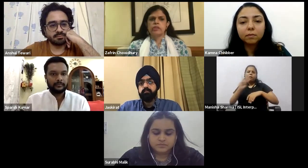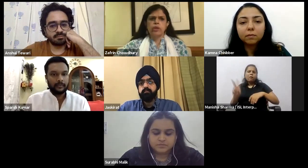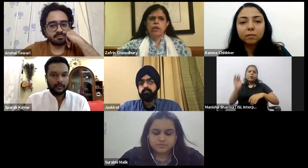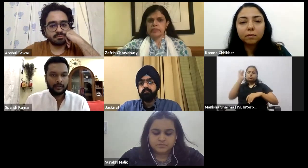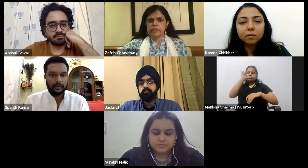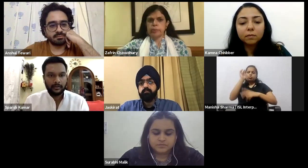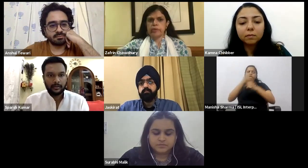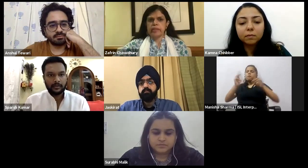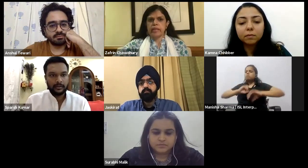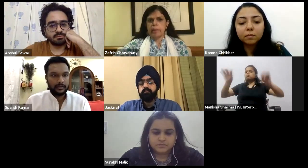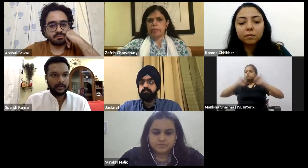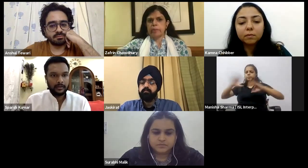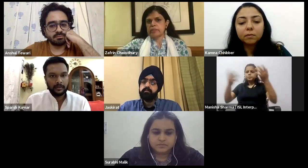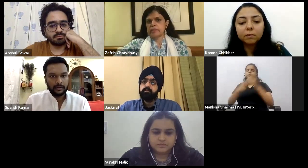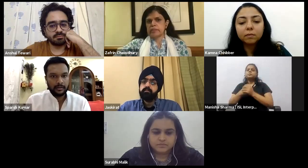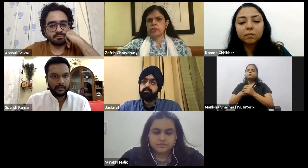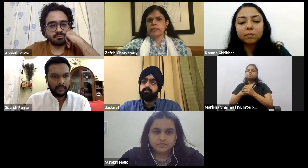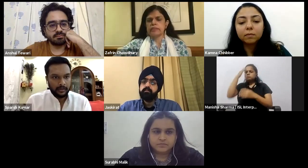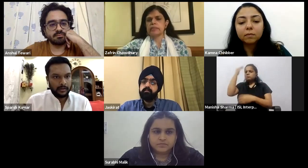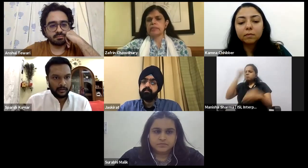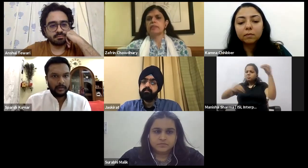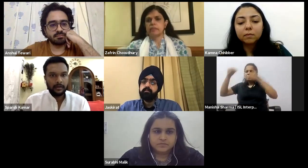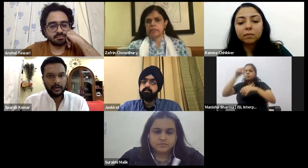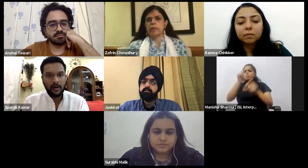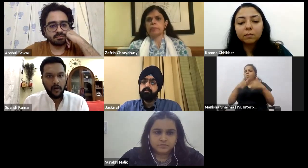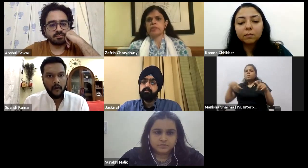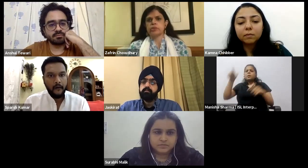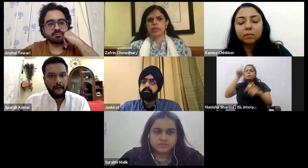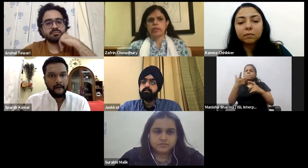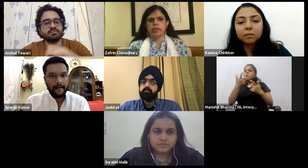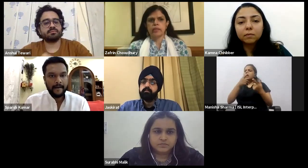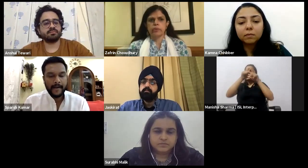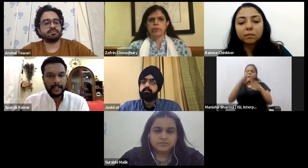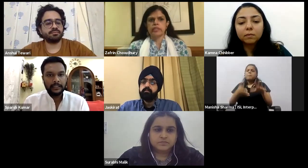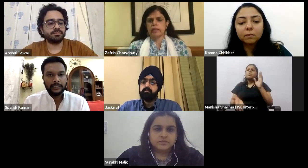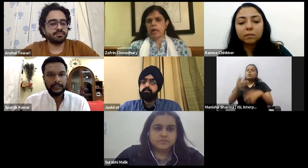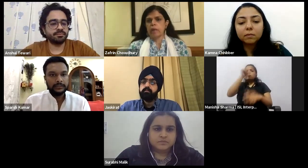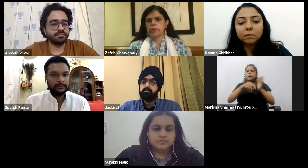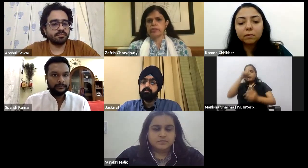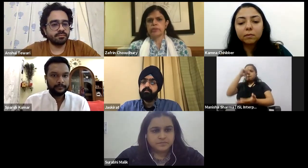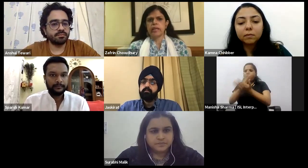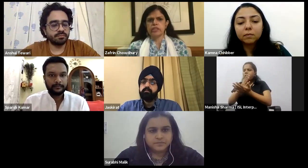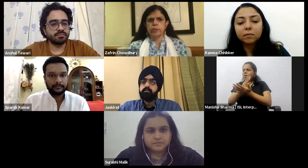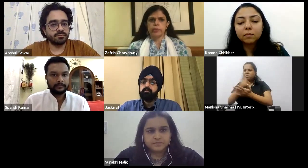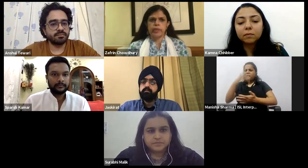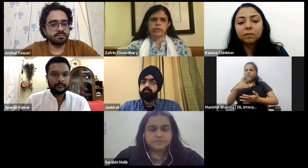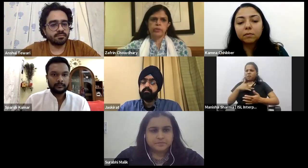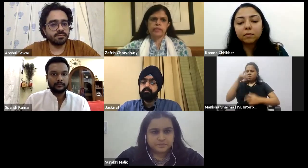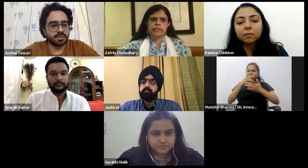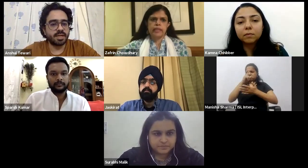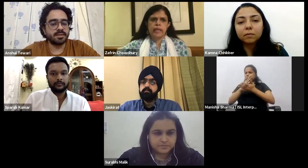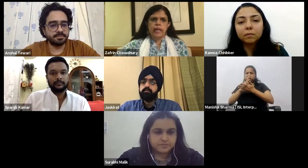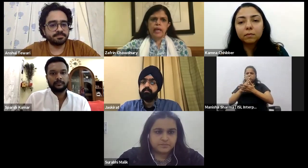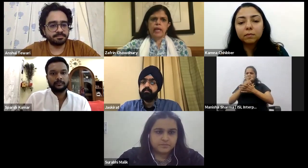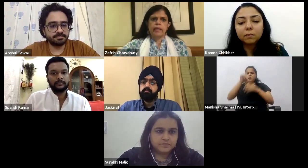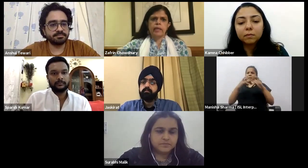So, and that really daunts the spirit and damages the trust, disrupts the social cohesion and harmony. So that